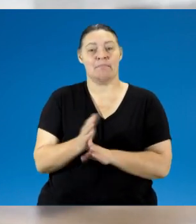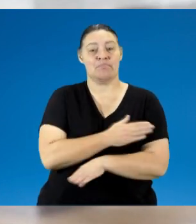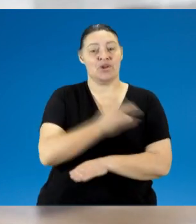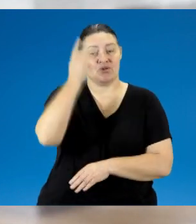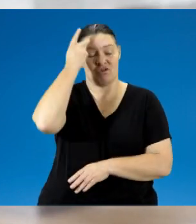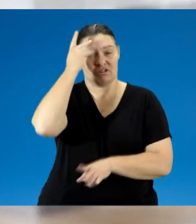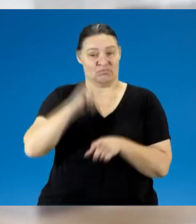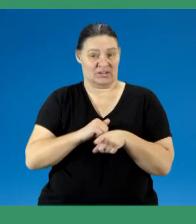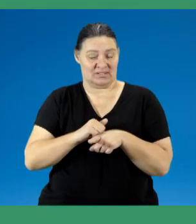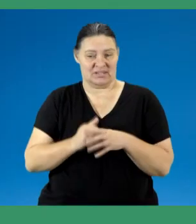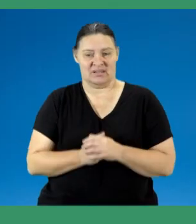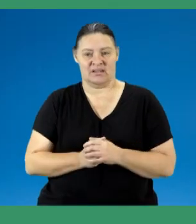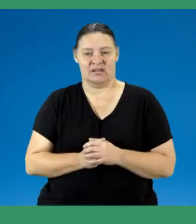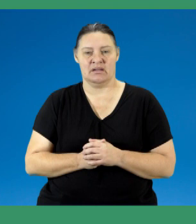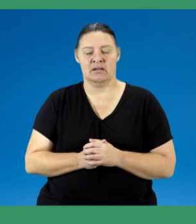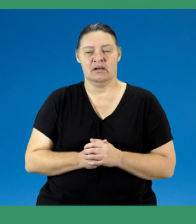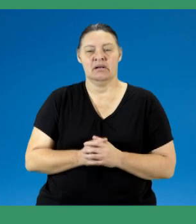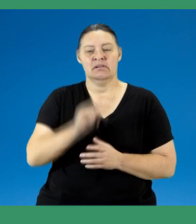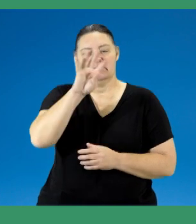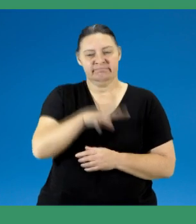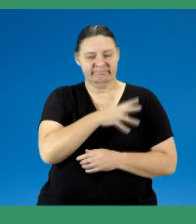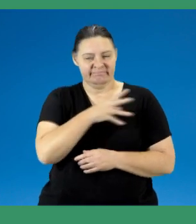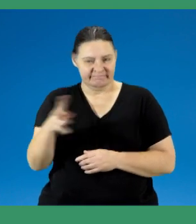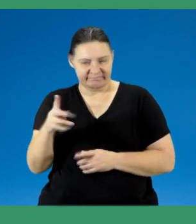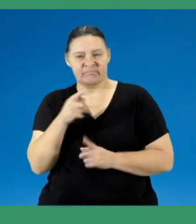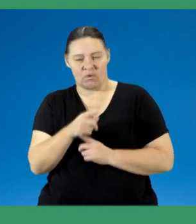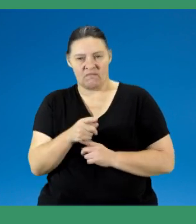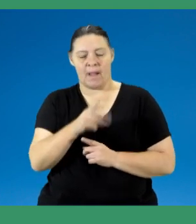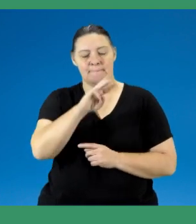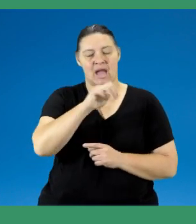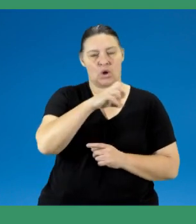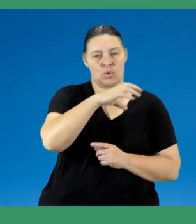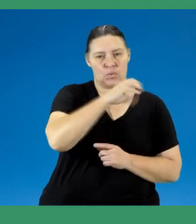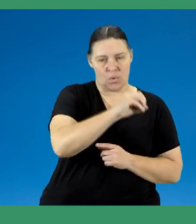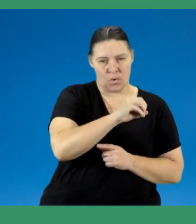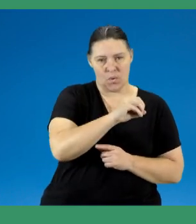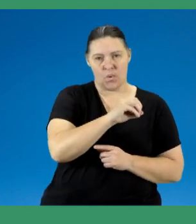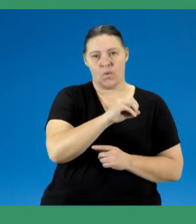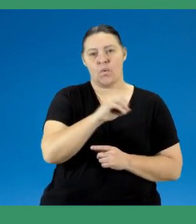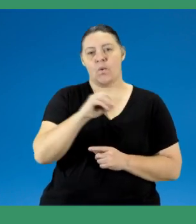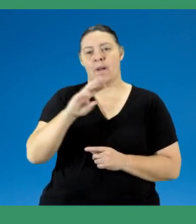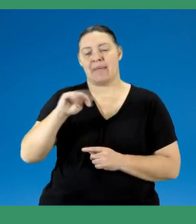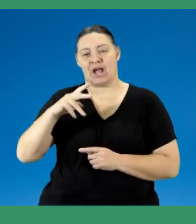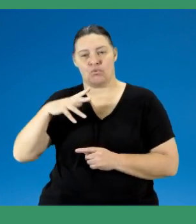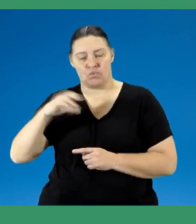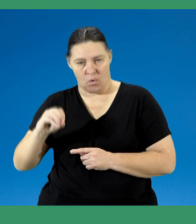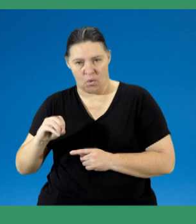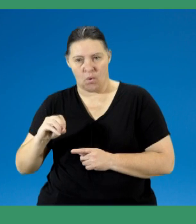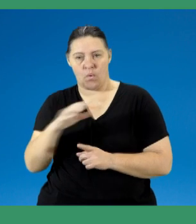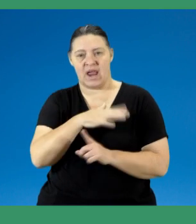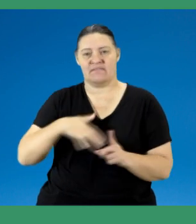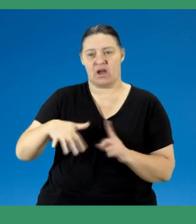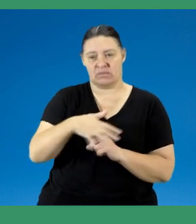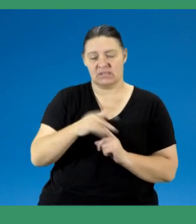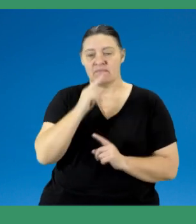Pre-knowledge practice. Outline any 3 components of micro, market, and macro environments. Use